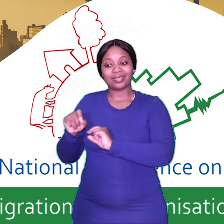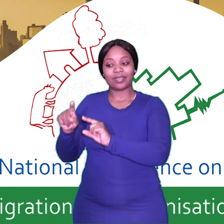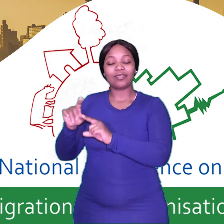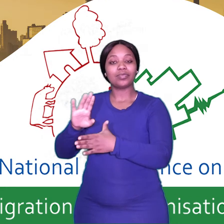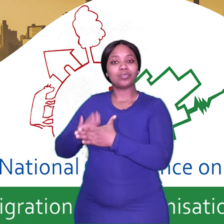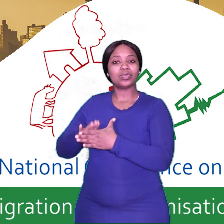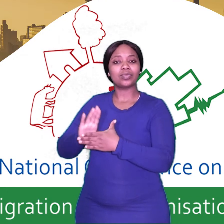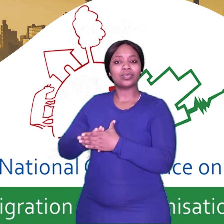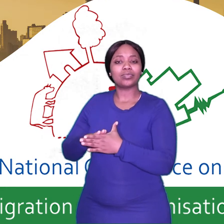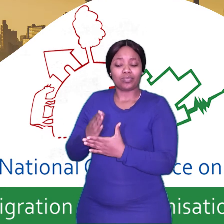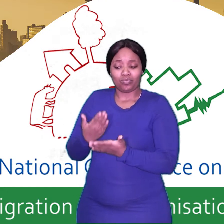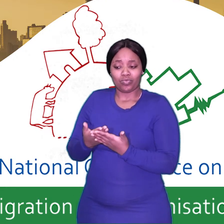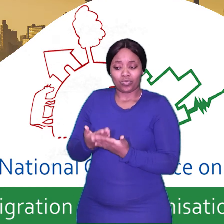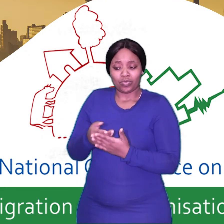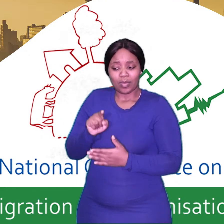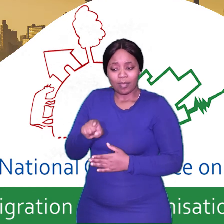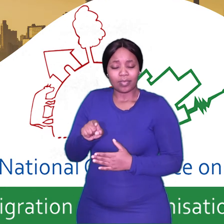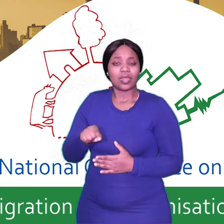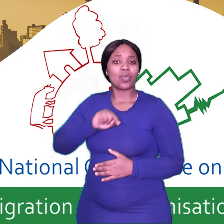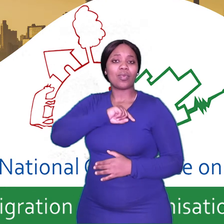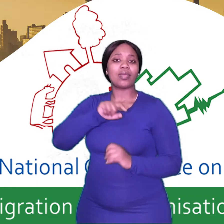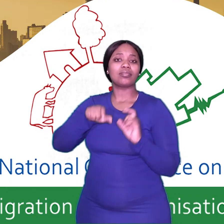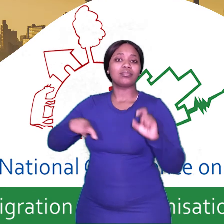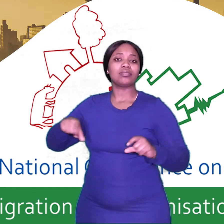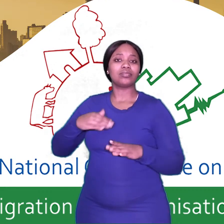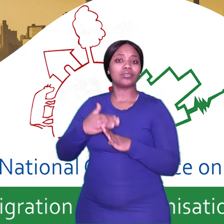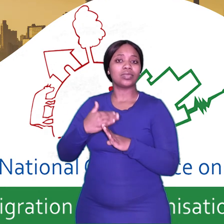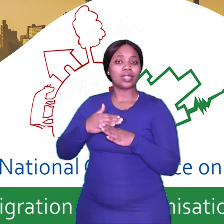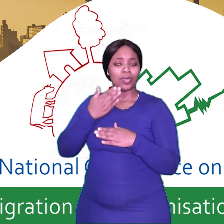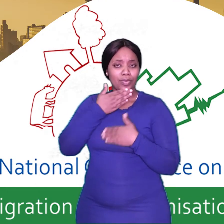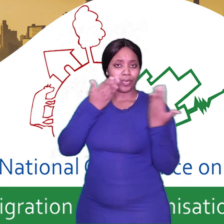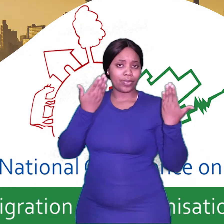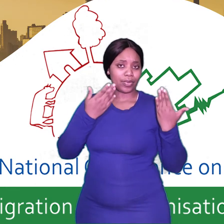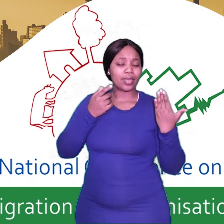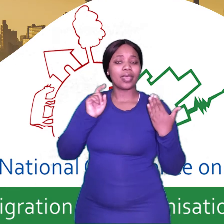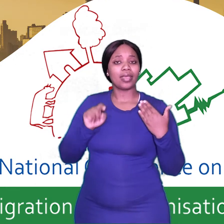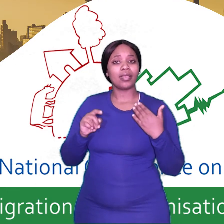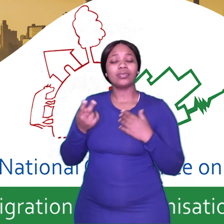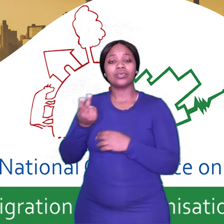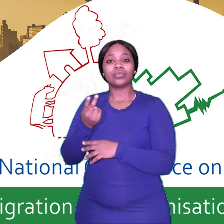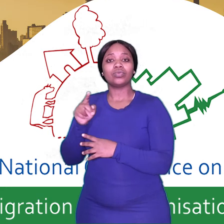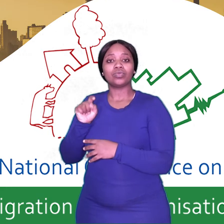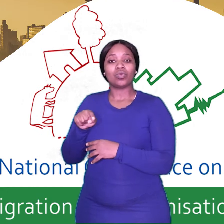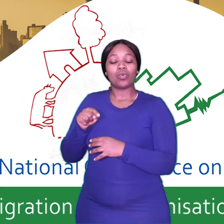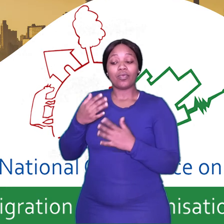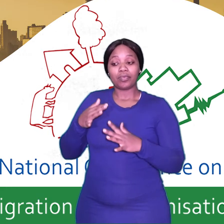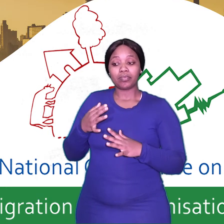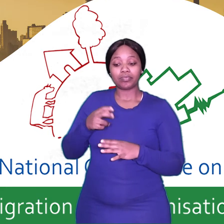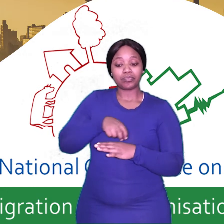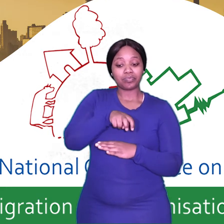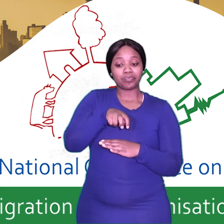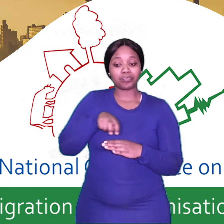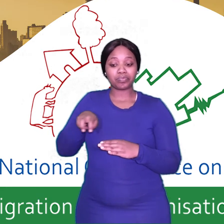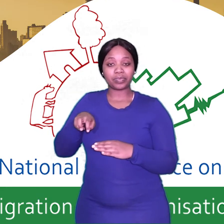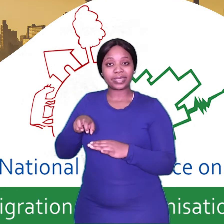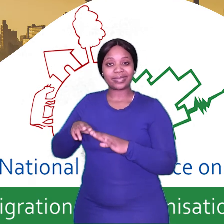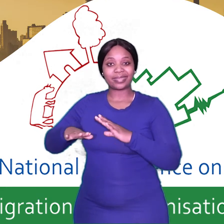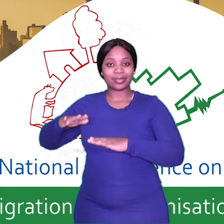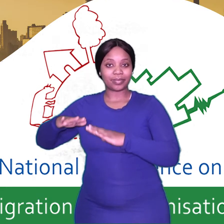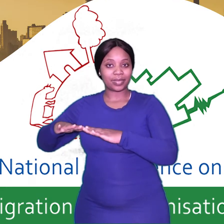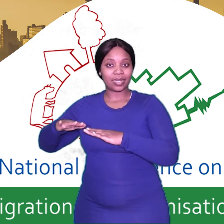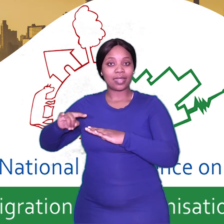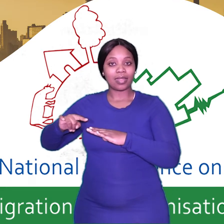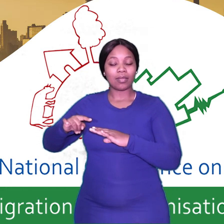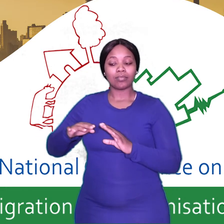interesting. And that labor migrants abandon secular migration, stabilize, and